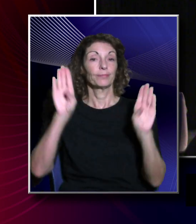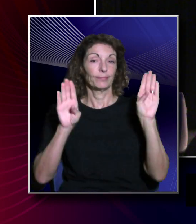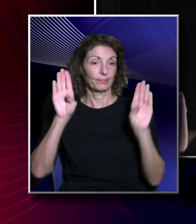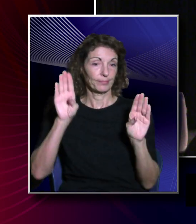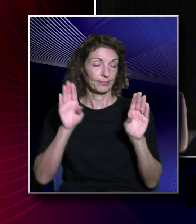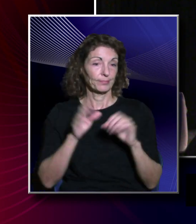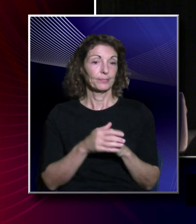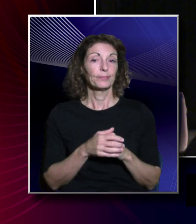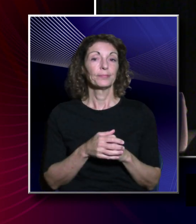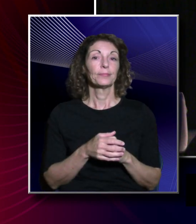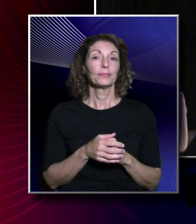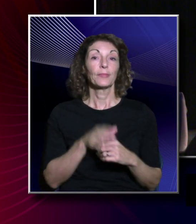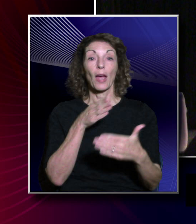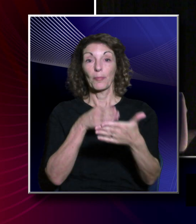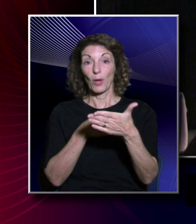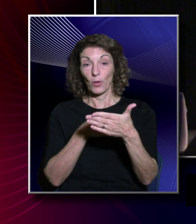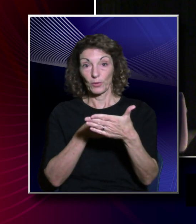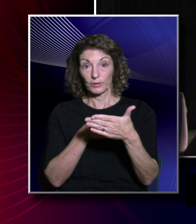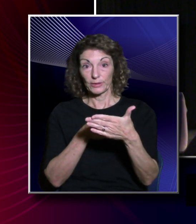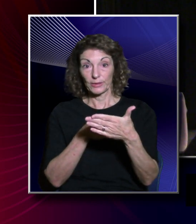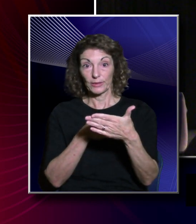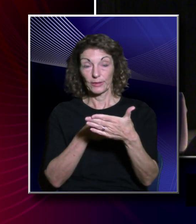Aye. Opposed?